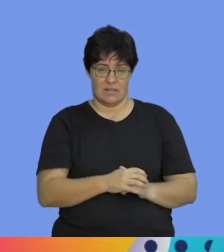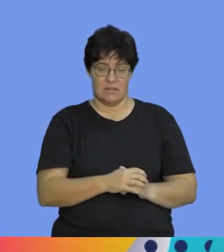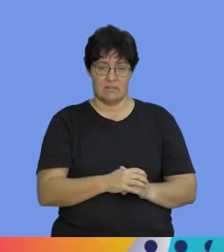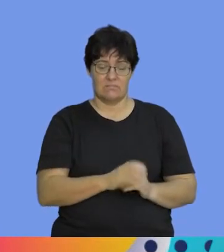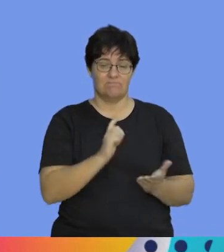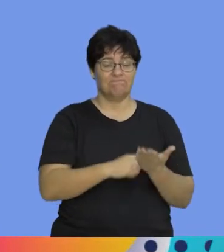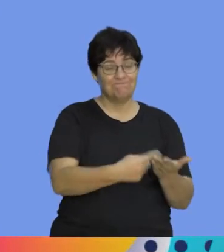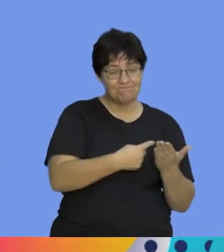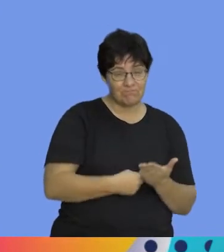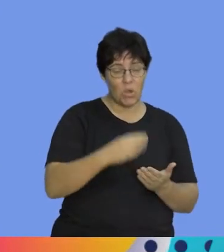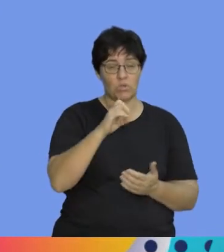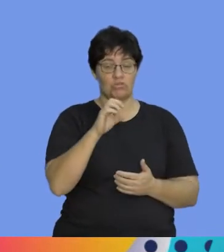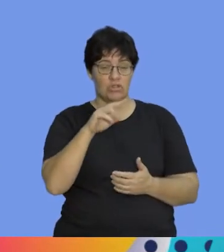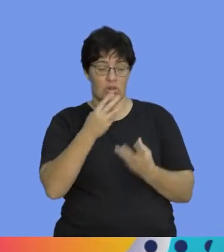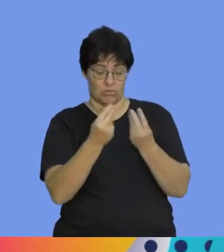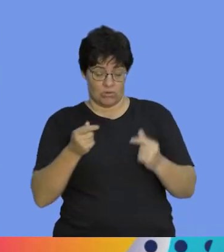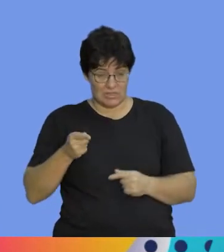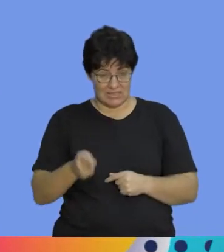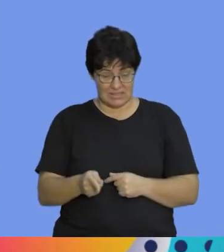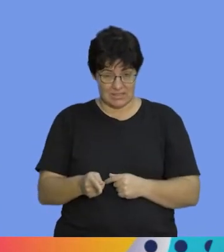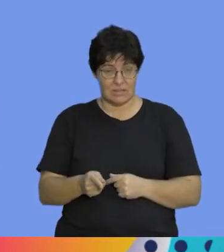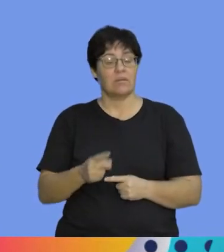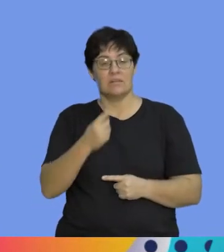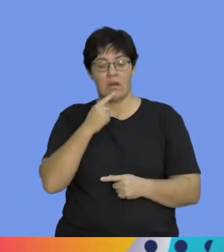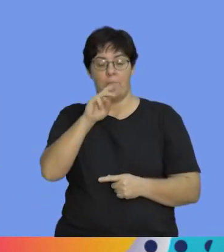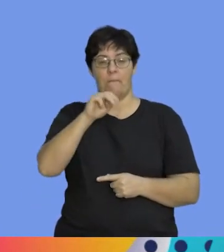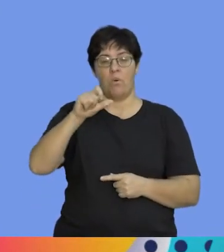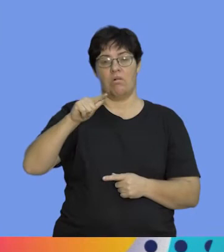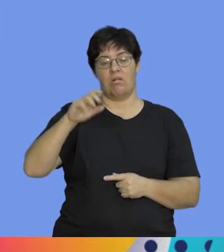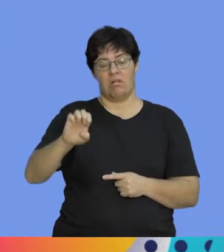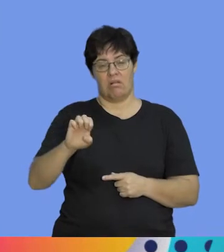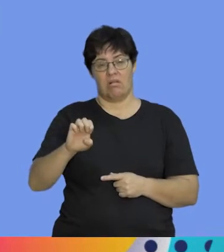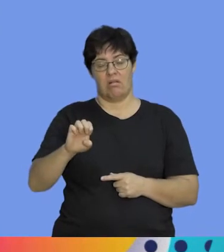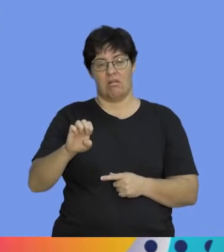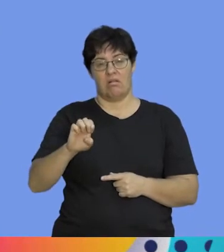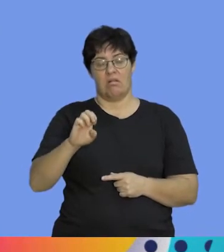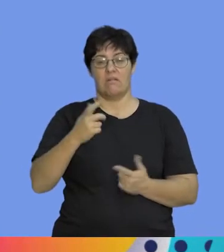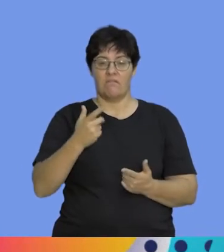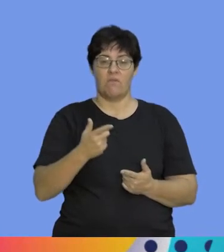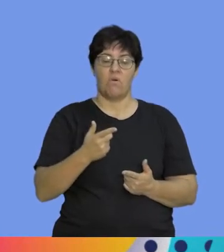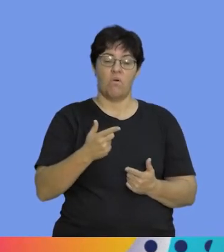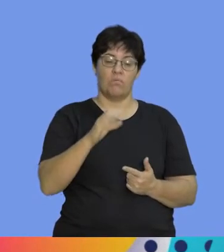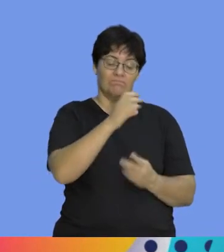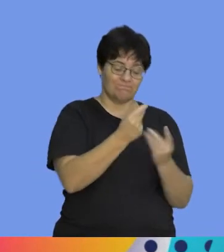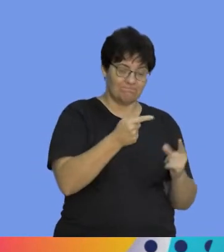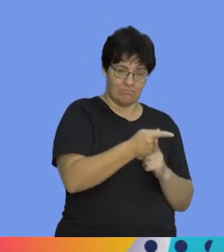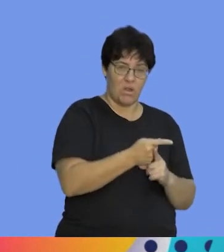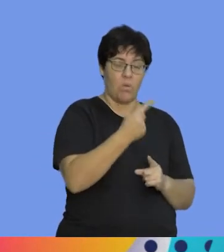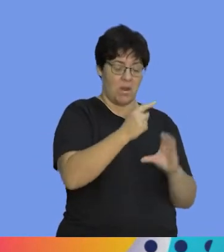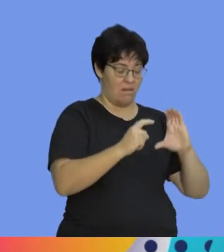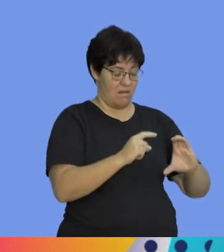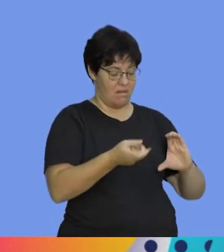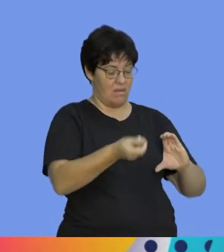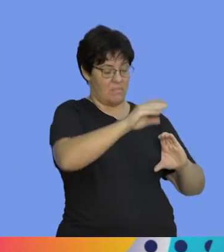talk of a concentration of a solution, we're talking about the moles of solute per unit volume of solution.